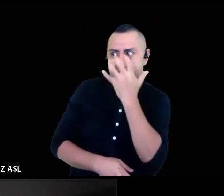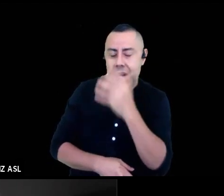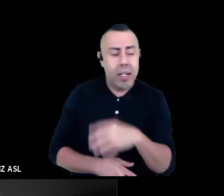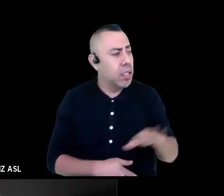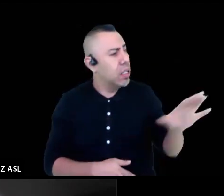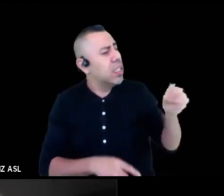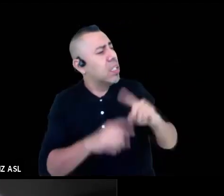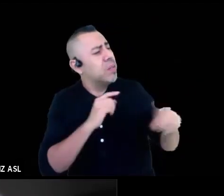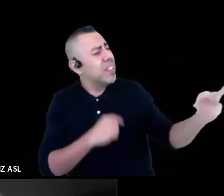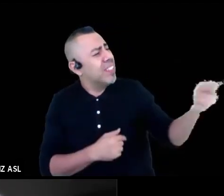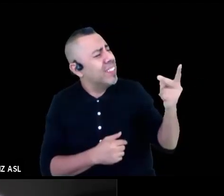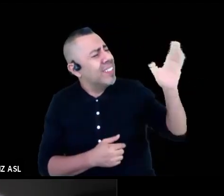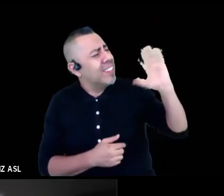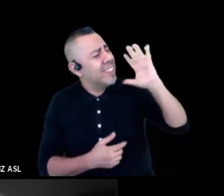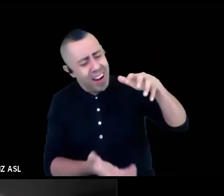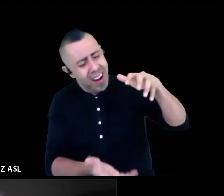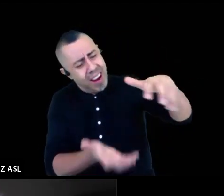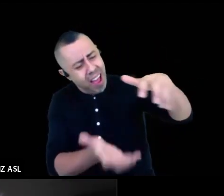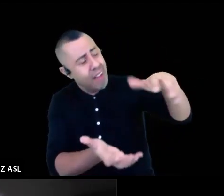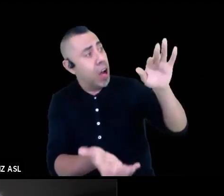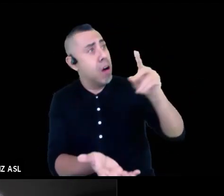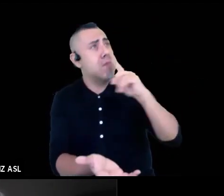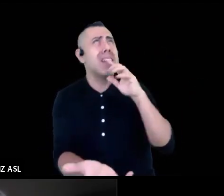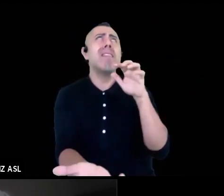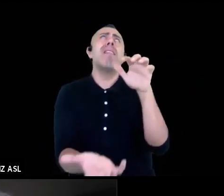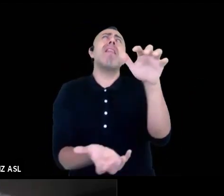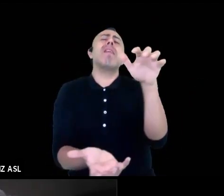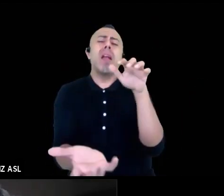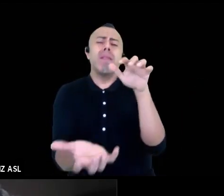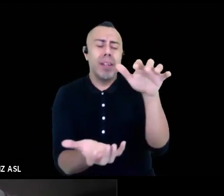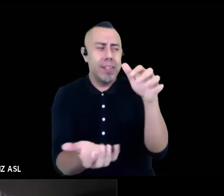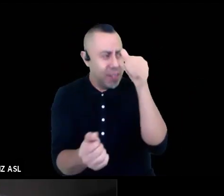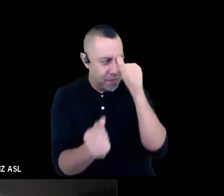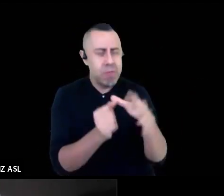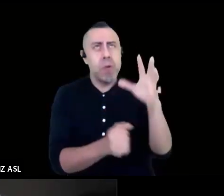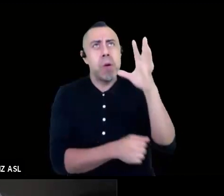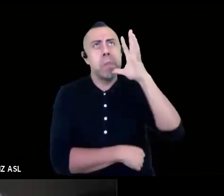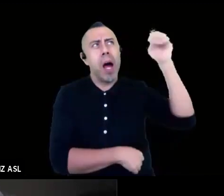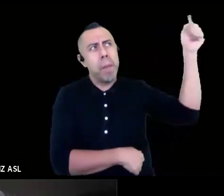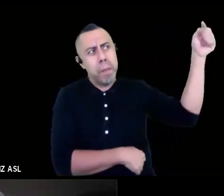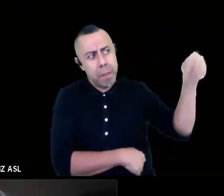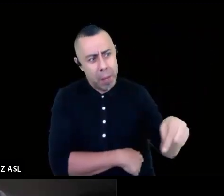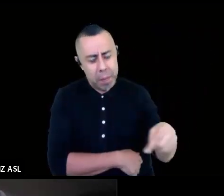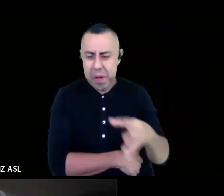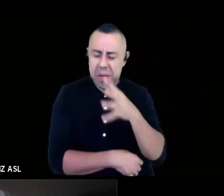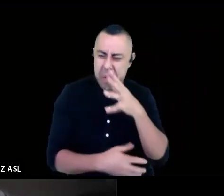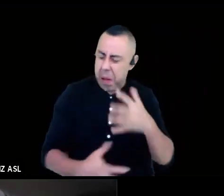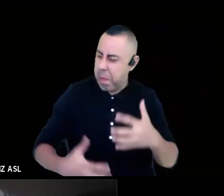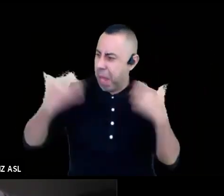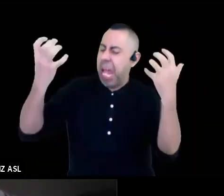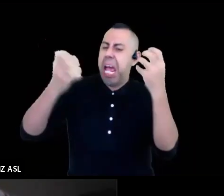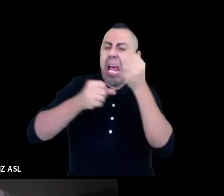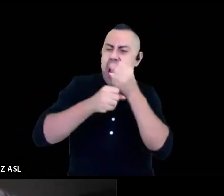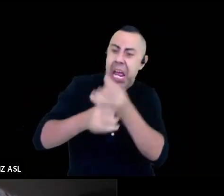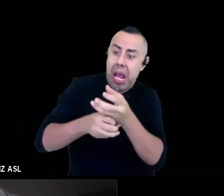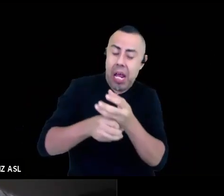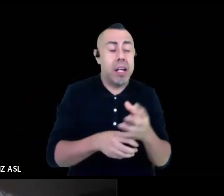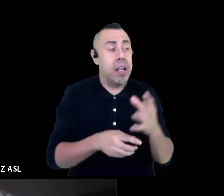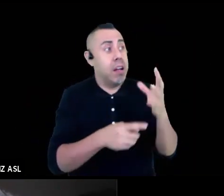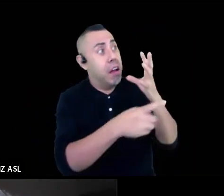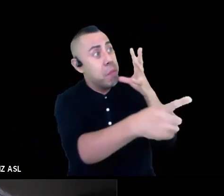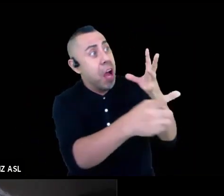and we were laughing so hard, and then Mom came down and was mad, and then you started crying, and she blamed me, but you